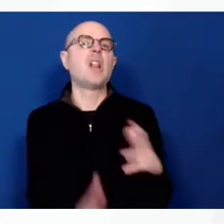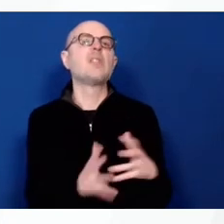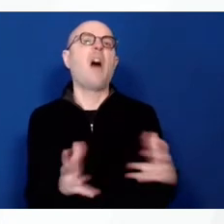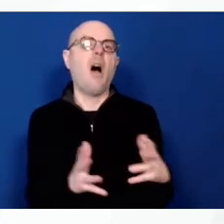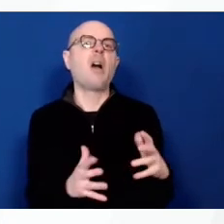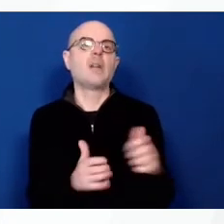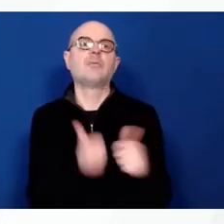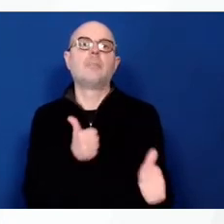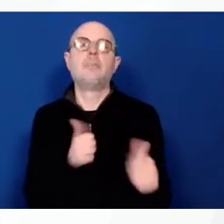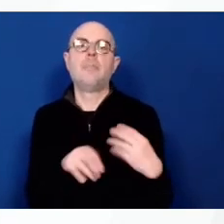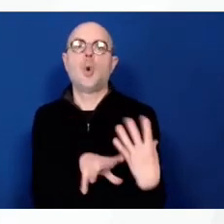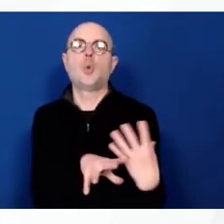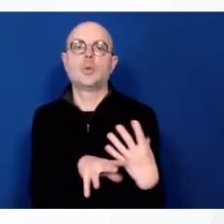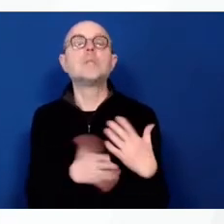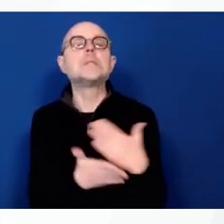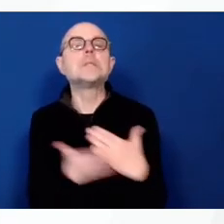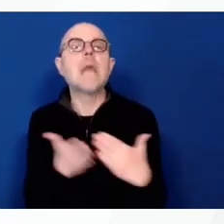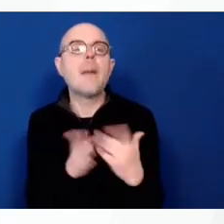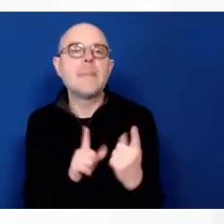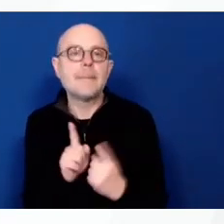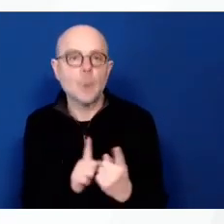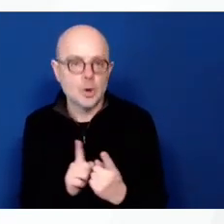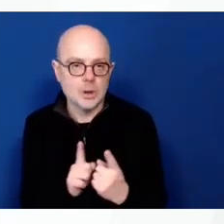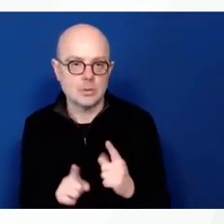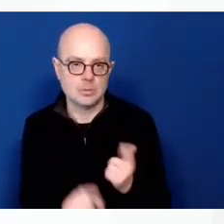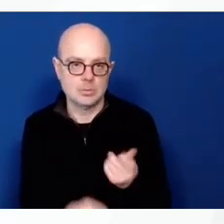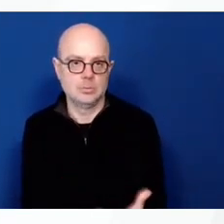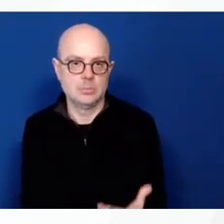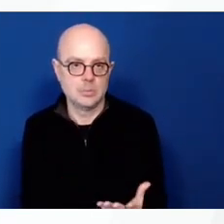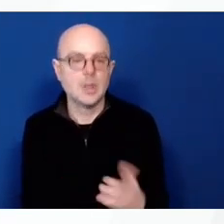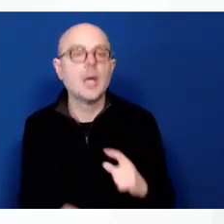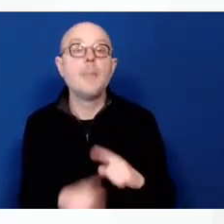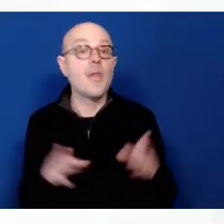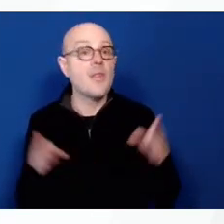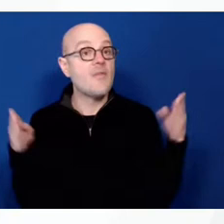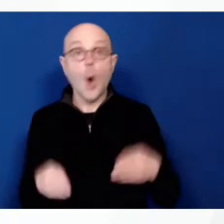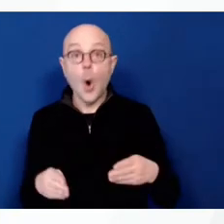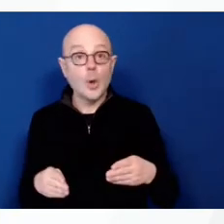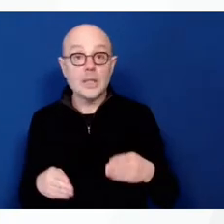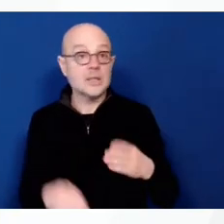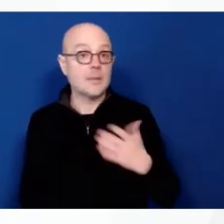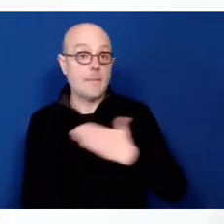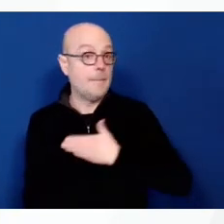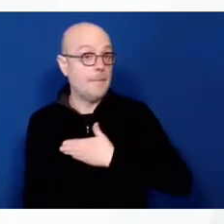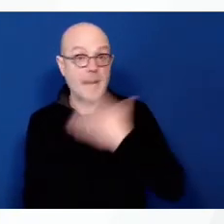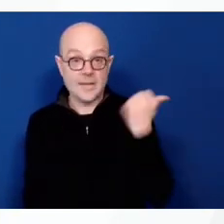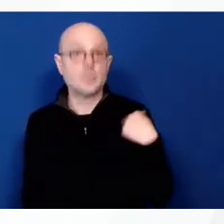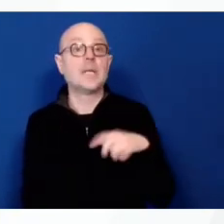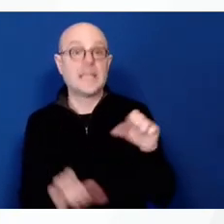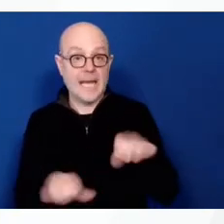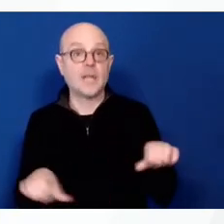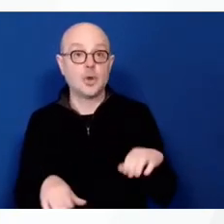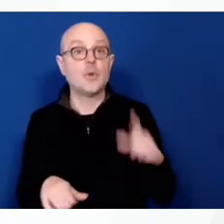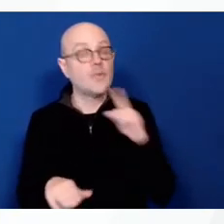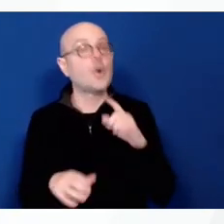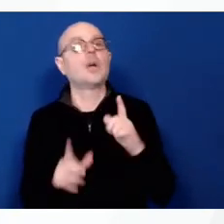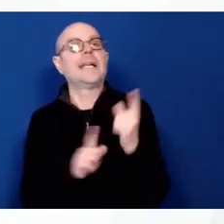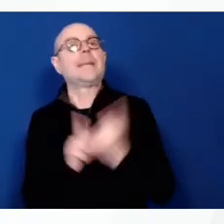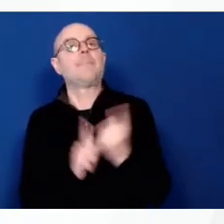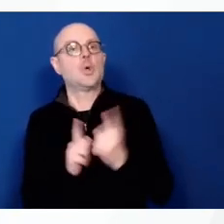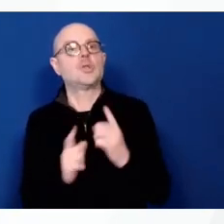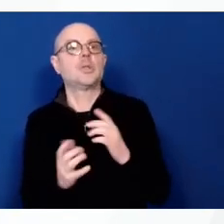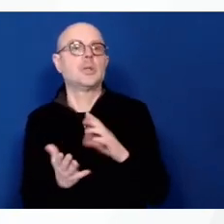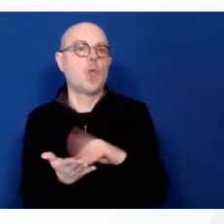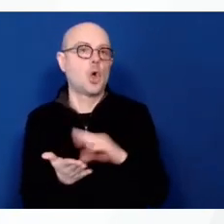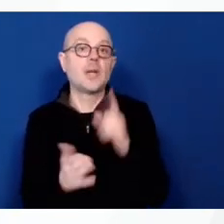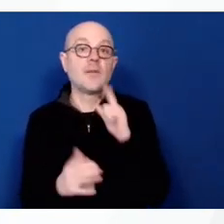in-person, but again, our main focus is to do our very best to get as much in-person as we can for the autumn quarter.